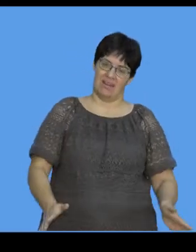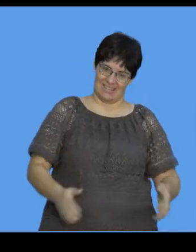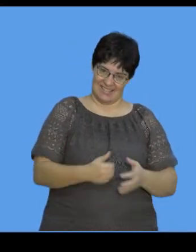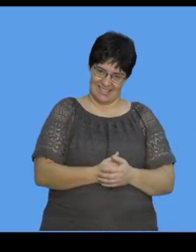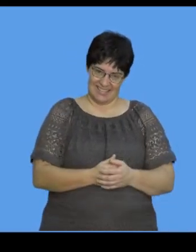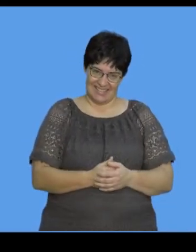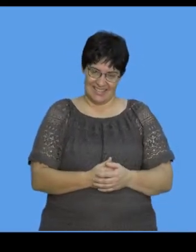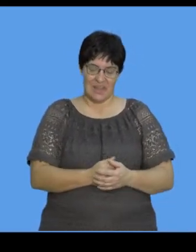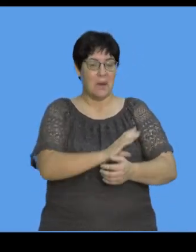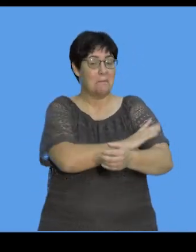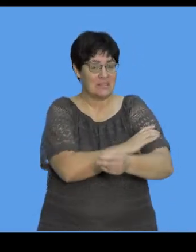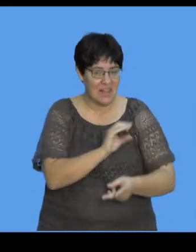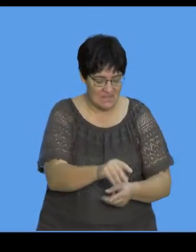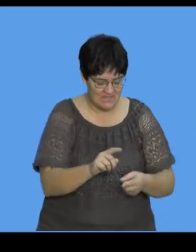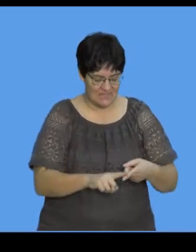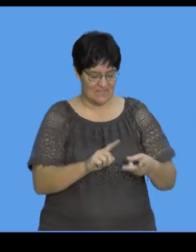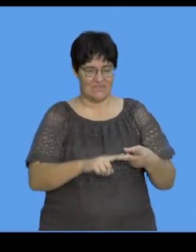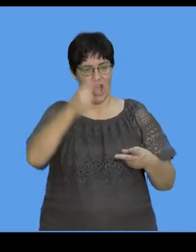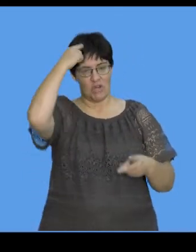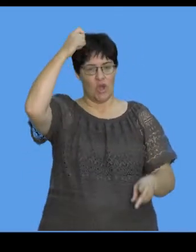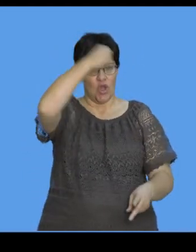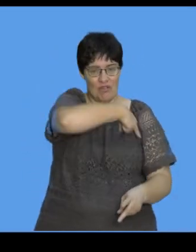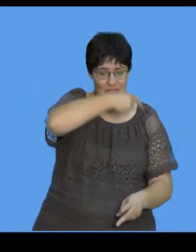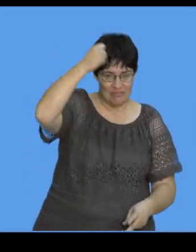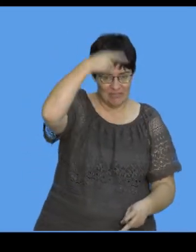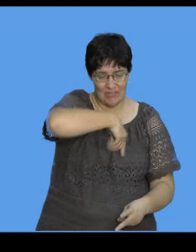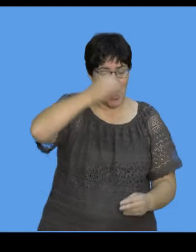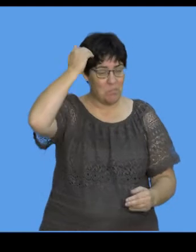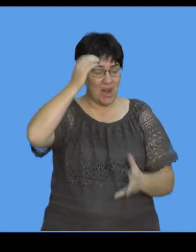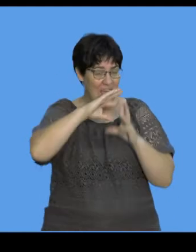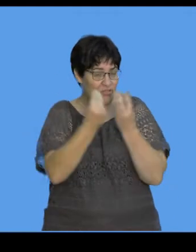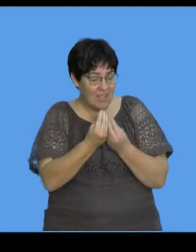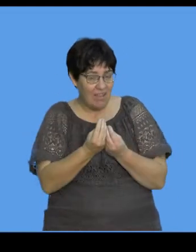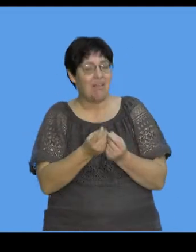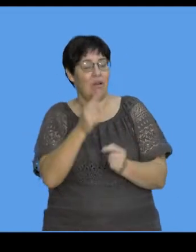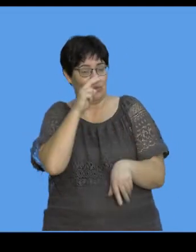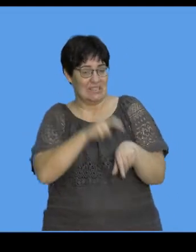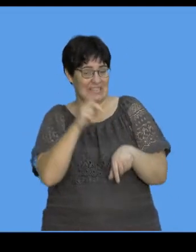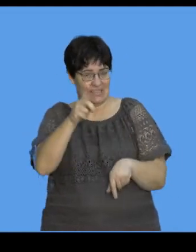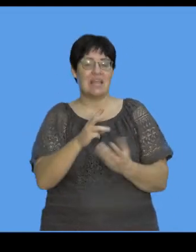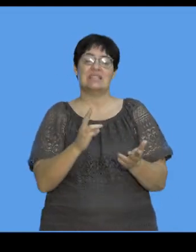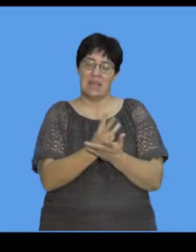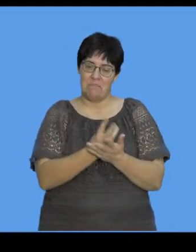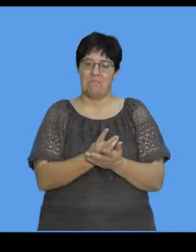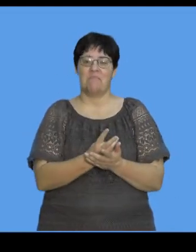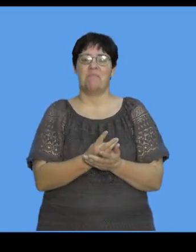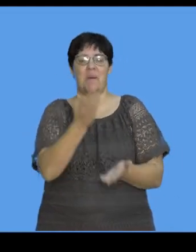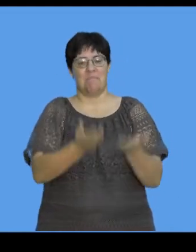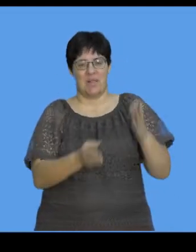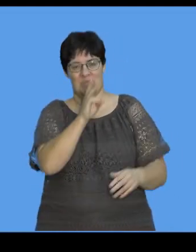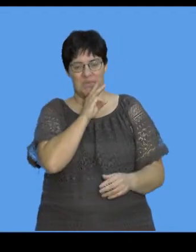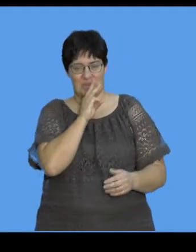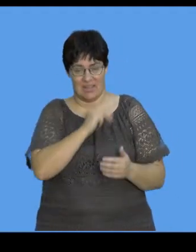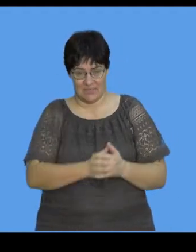again, we've got muscles, we've got nerve, so the brain and everything working, and water balance.